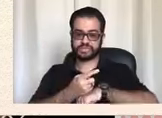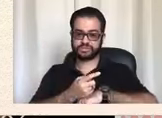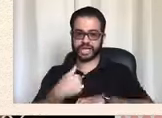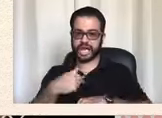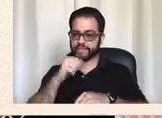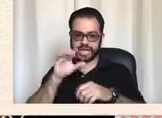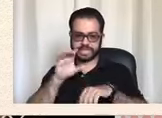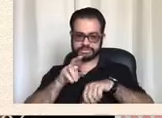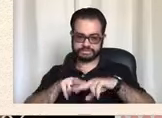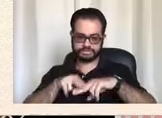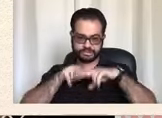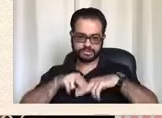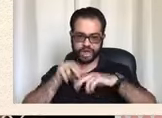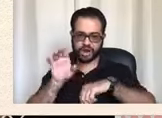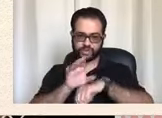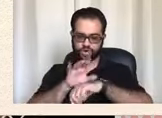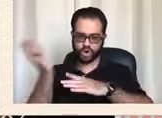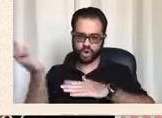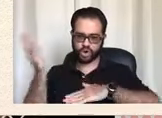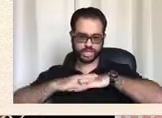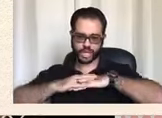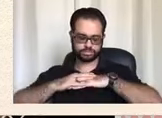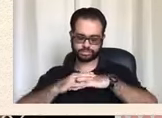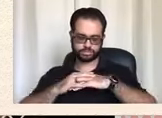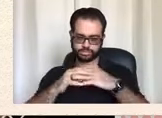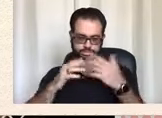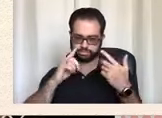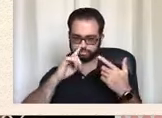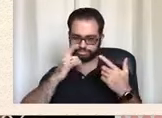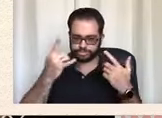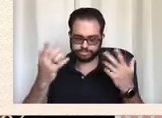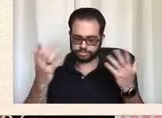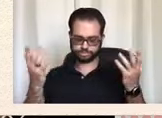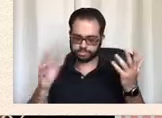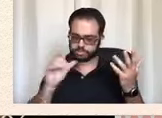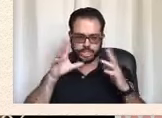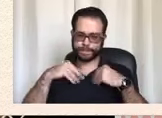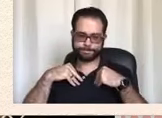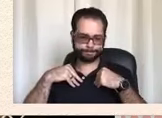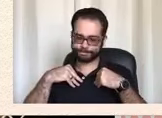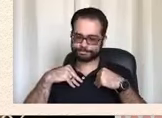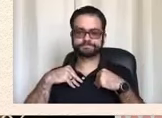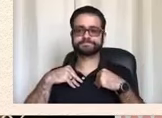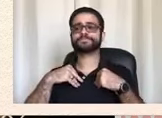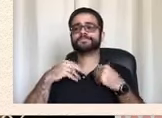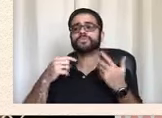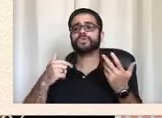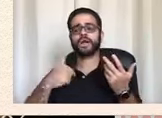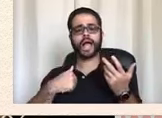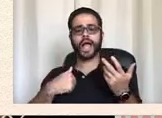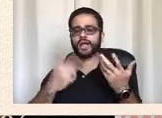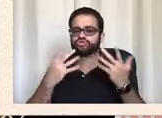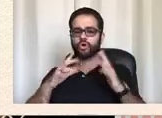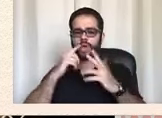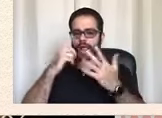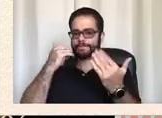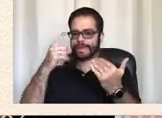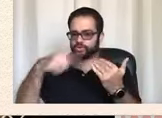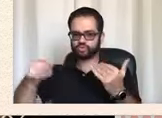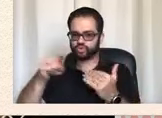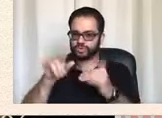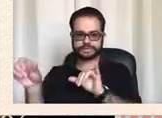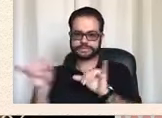all day. That would be, unacceptable to me. So I certainly would not expect you guys to do that. So it's not